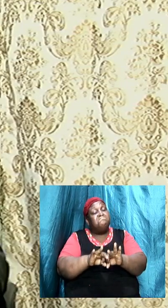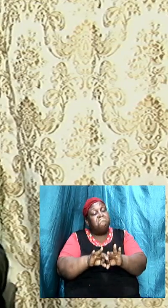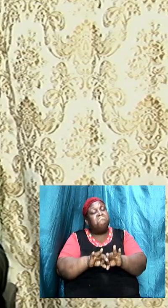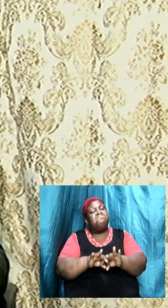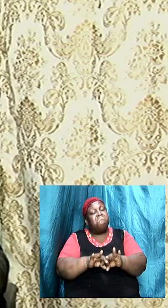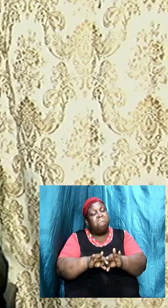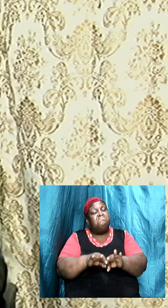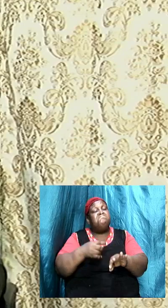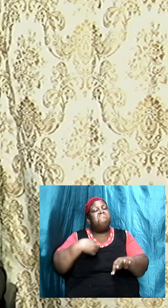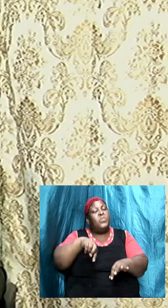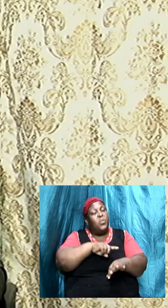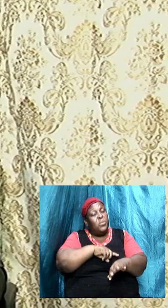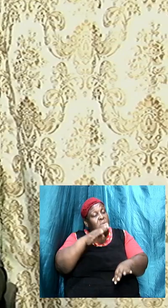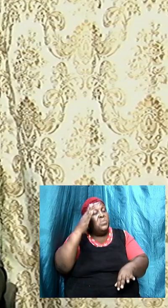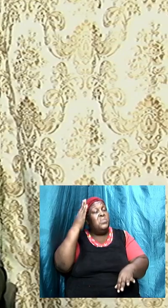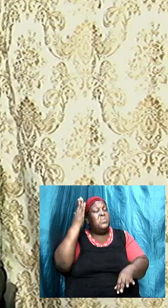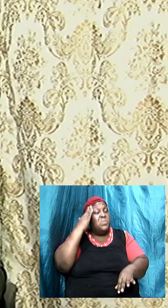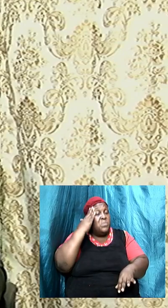that we know the word